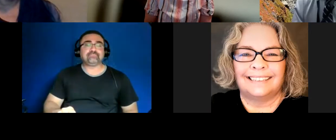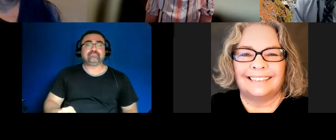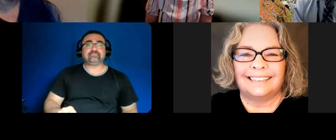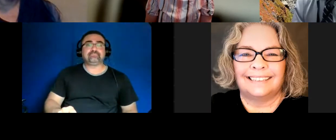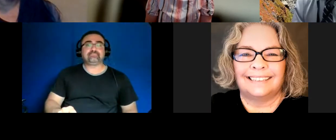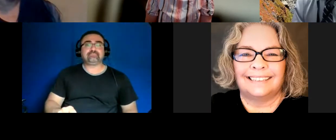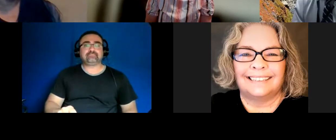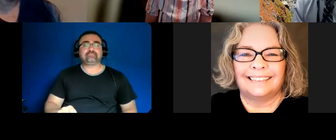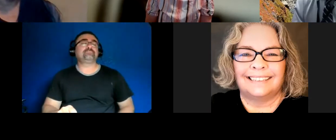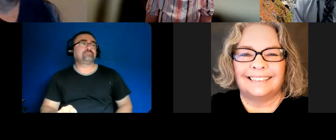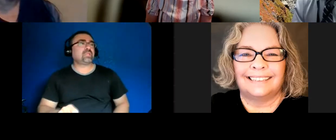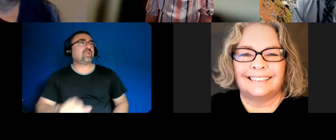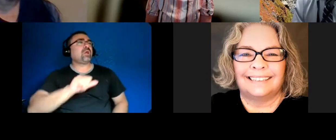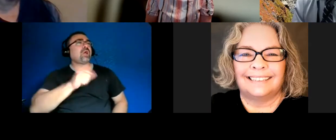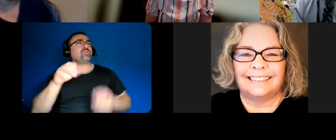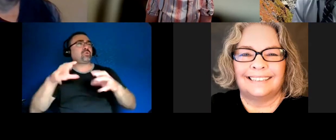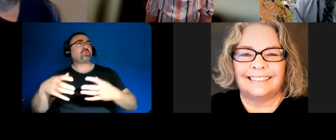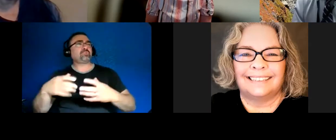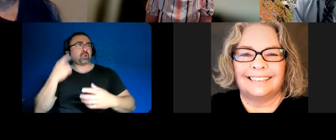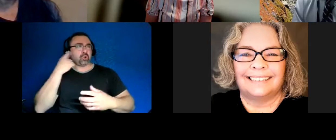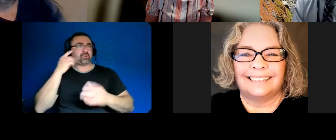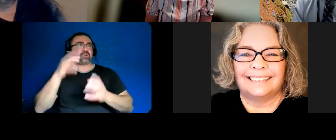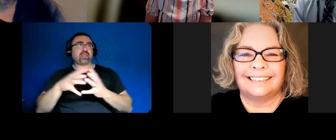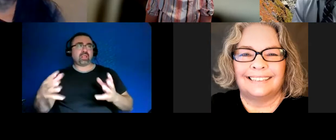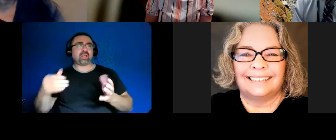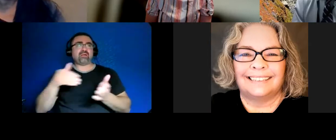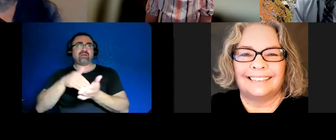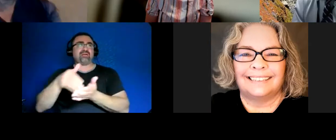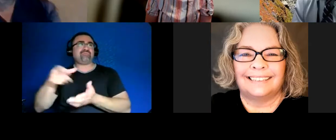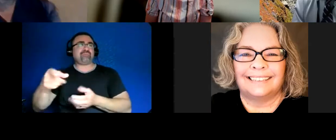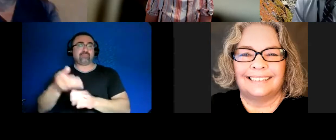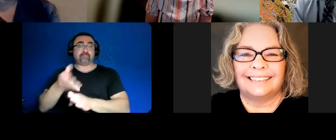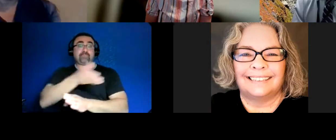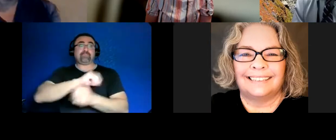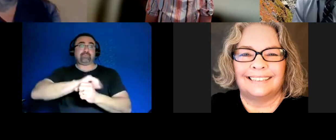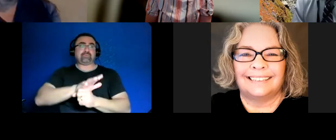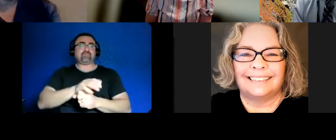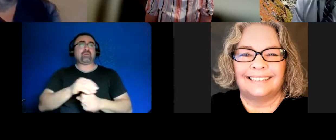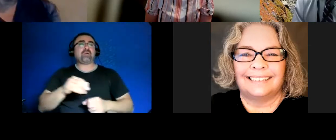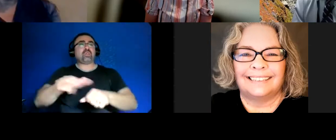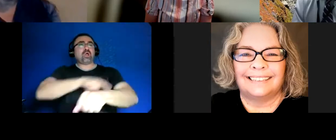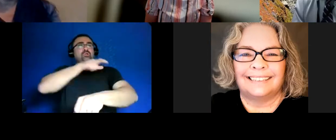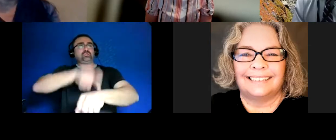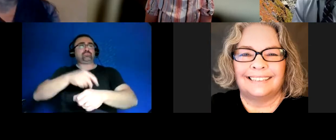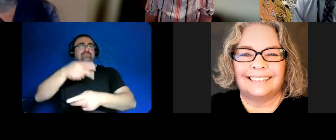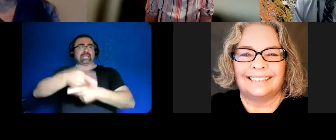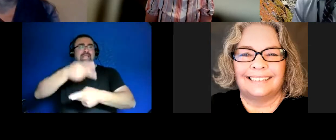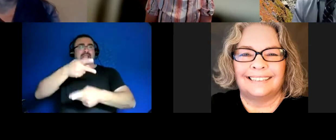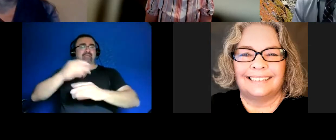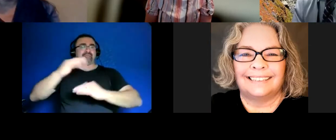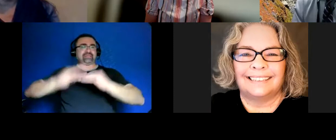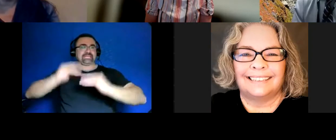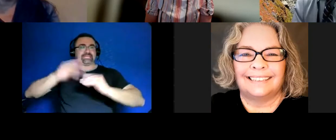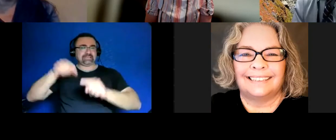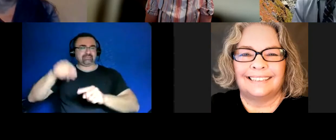You know, and another group that I know we heard a lot about earlier on in the pandemic was long-term care facilities. So Heidi's